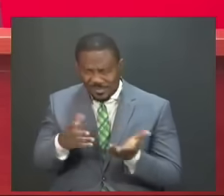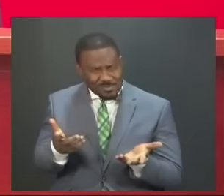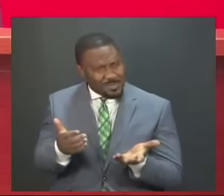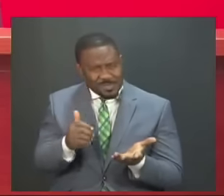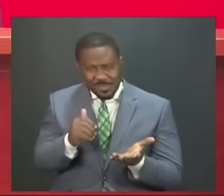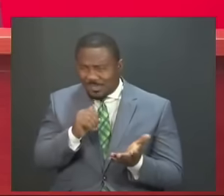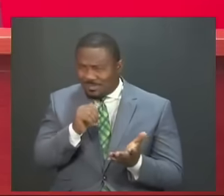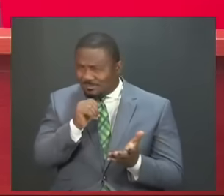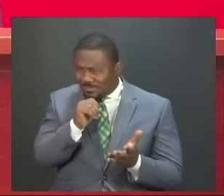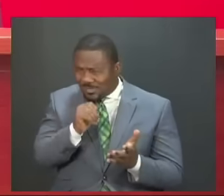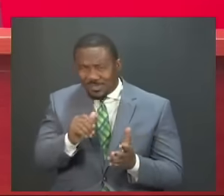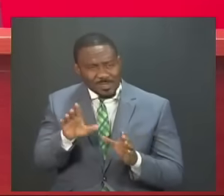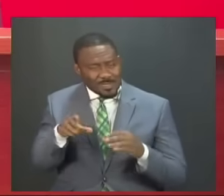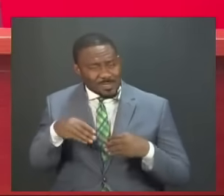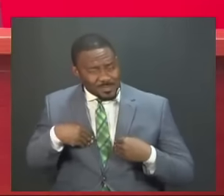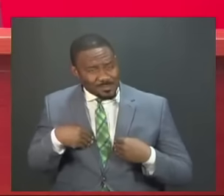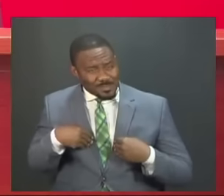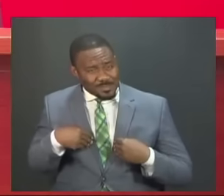unsustainable.